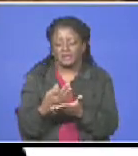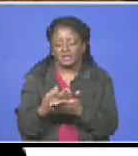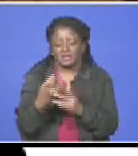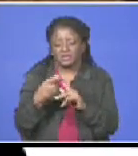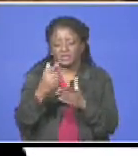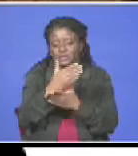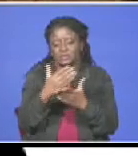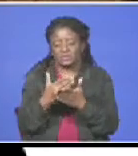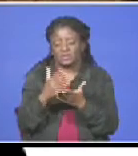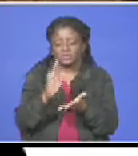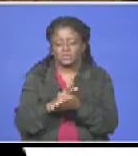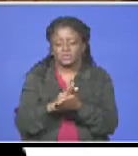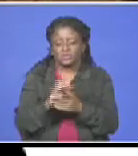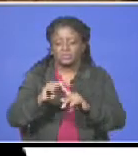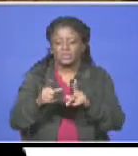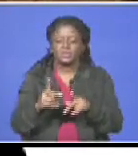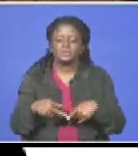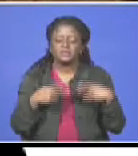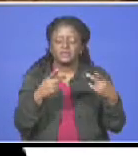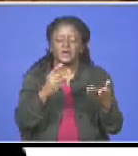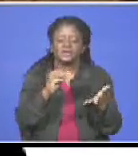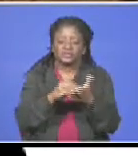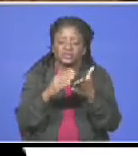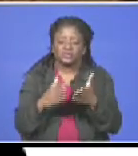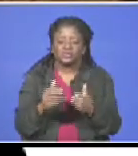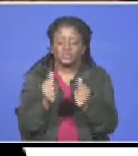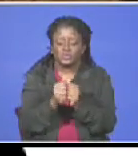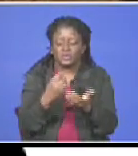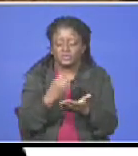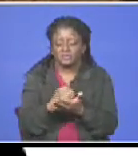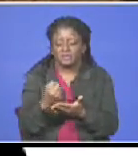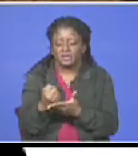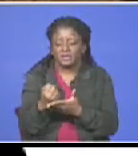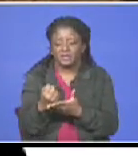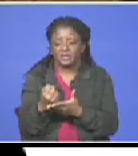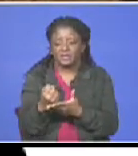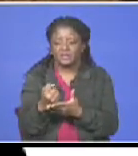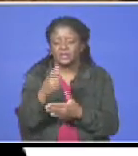But from what I can tell, unless you don't want to be in business, you're going to have to go online.